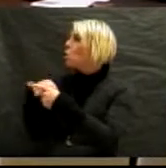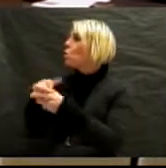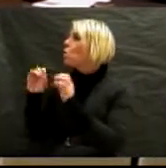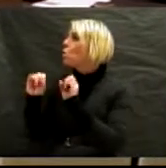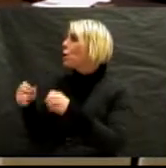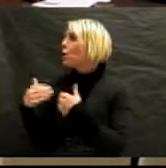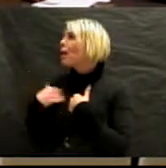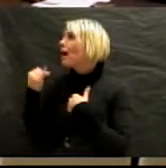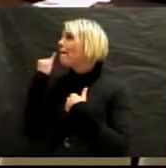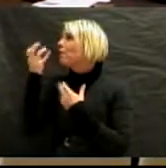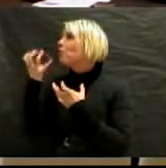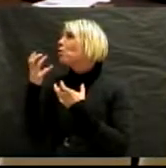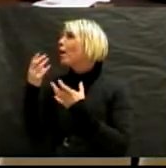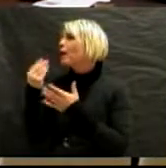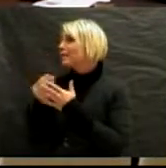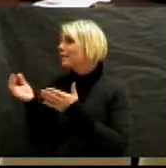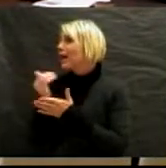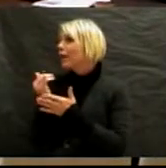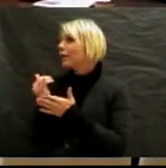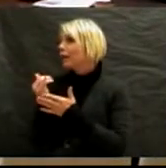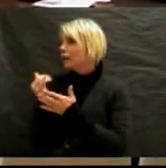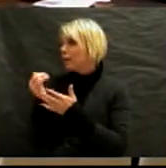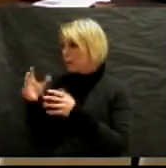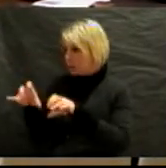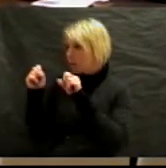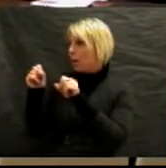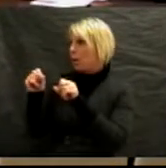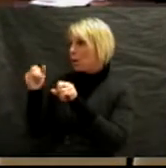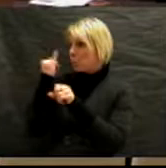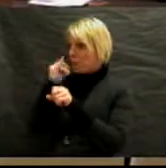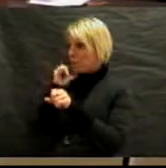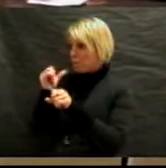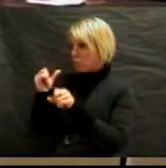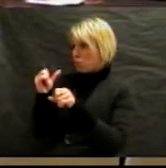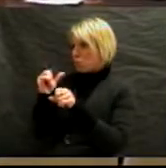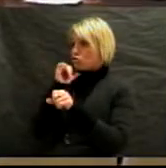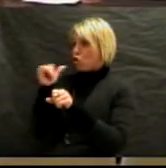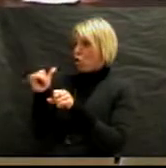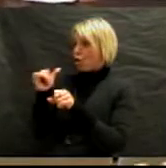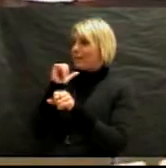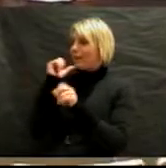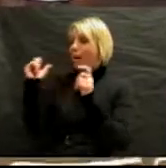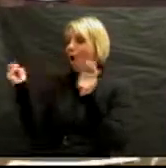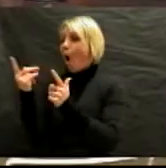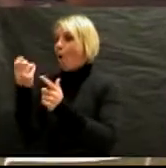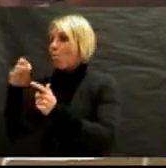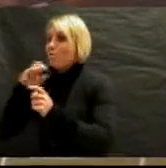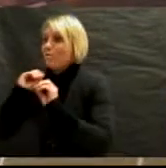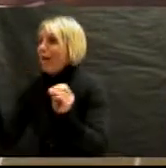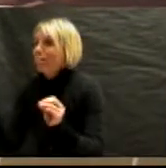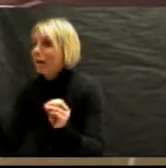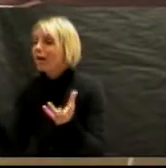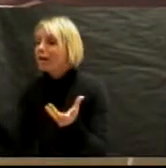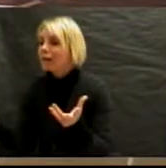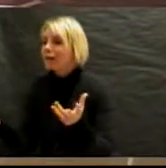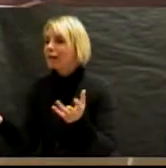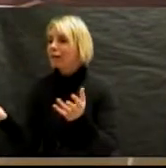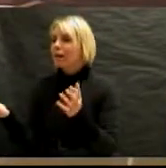all or nothing. I mean, it just, you know, as compared to city council or county